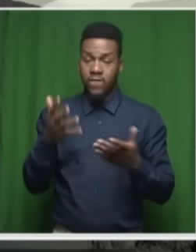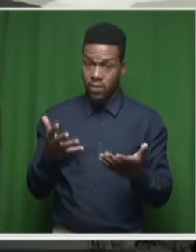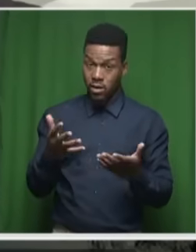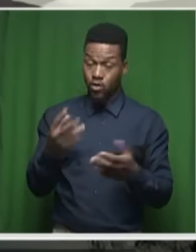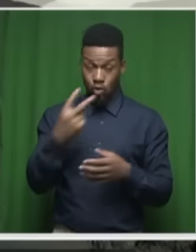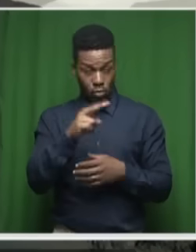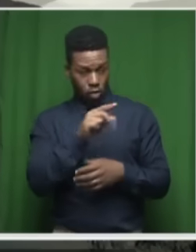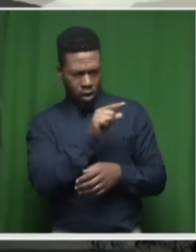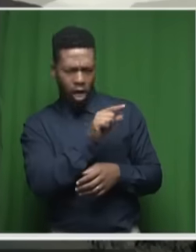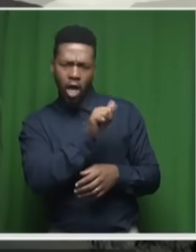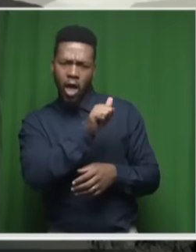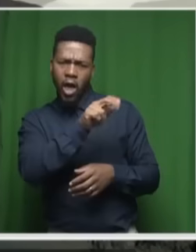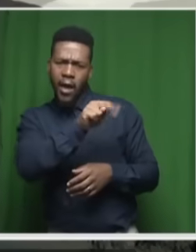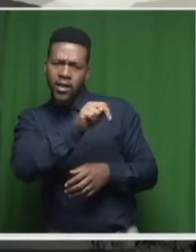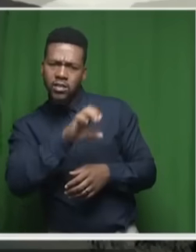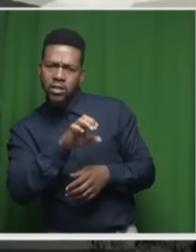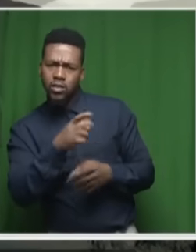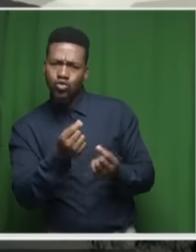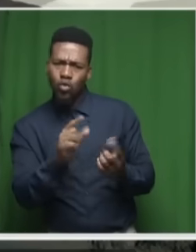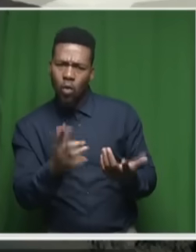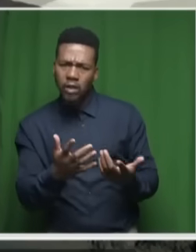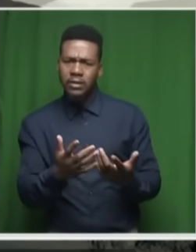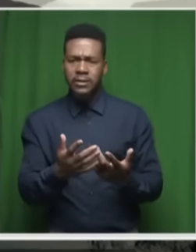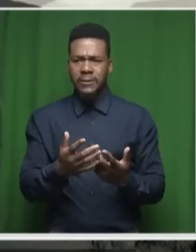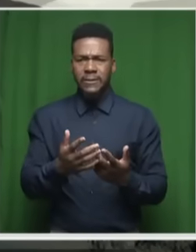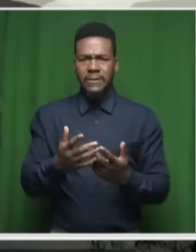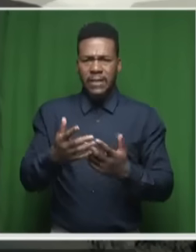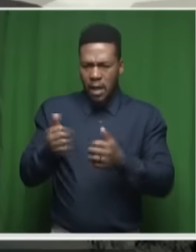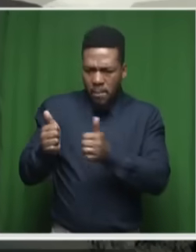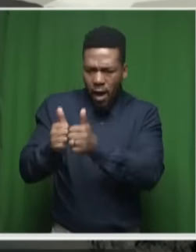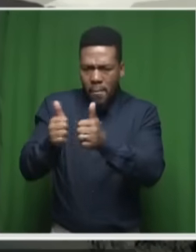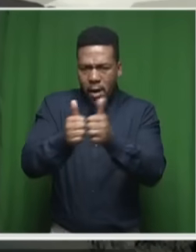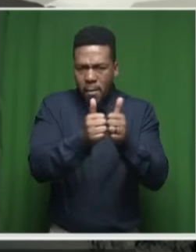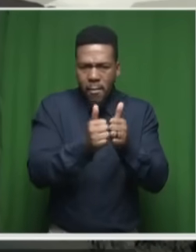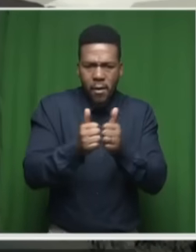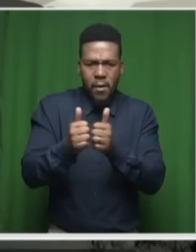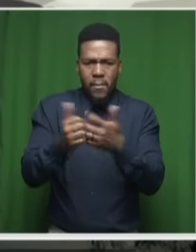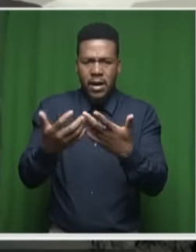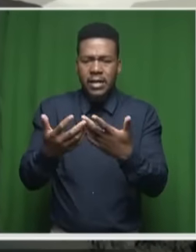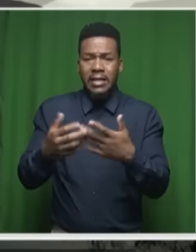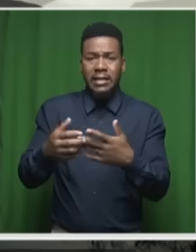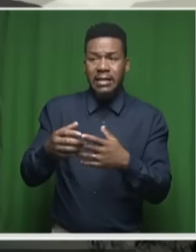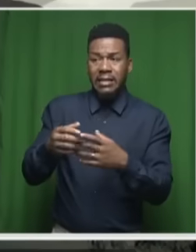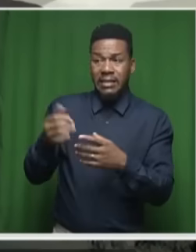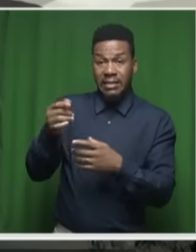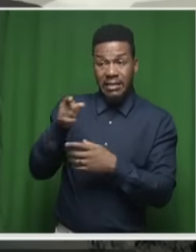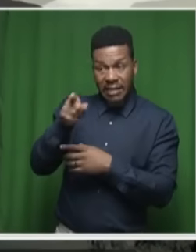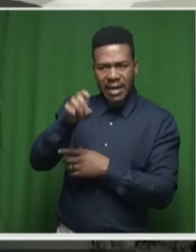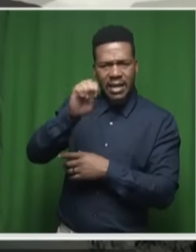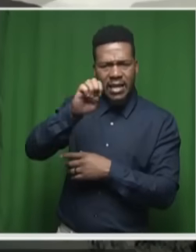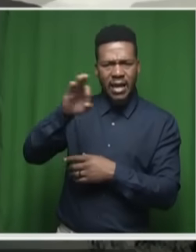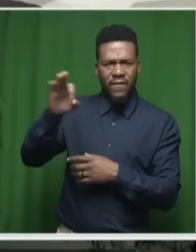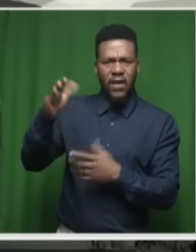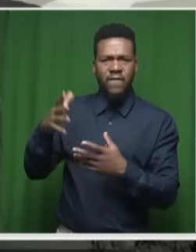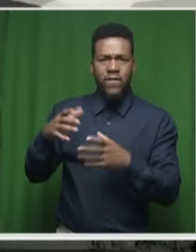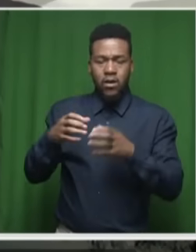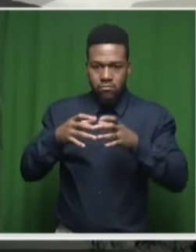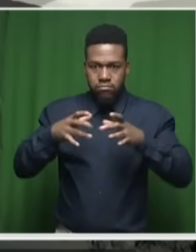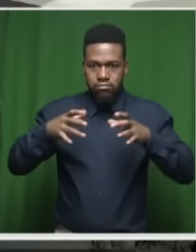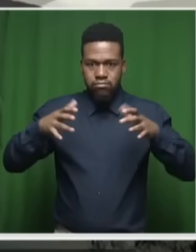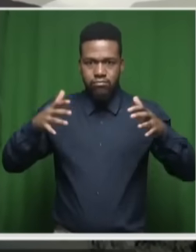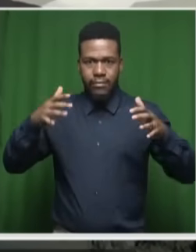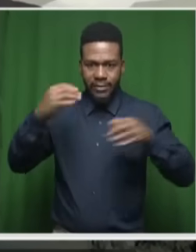what the multi-party charter or the Moonshot Pact then does? How does a party like the EFF, which has grown over the